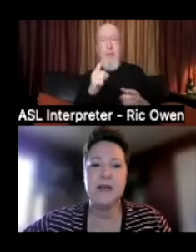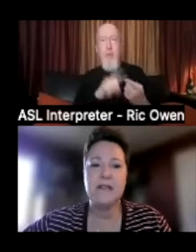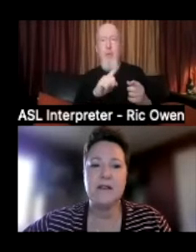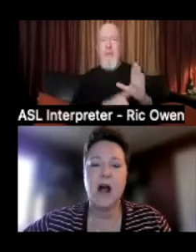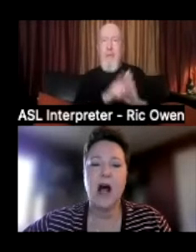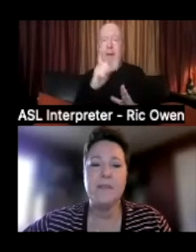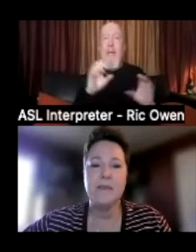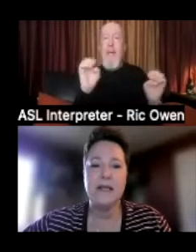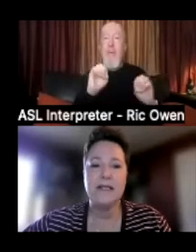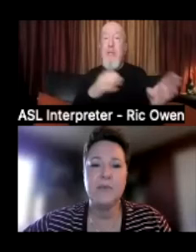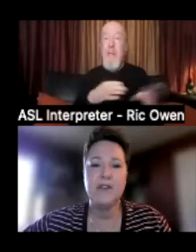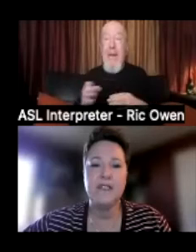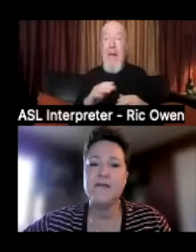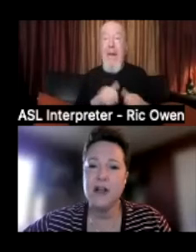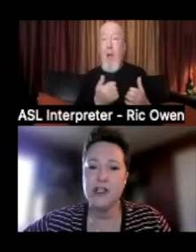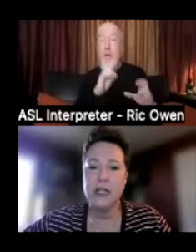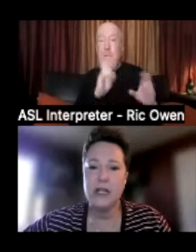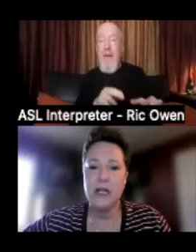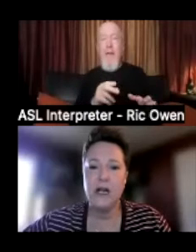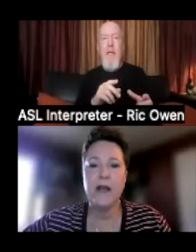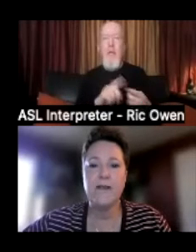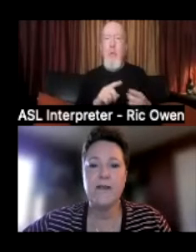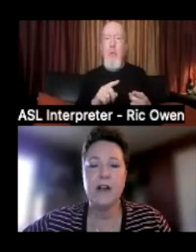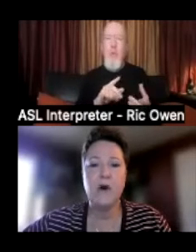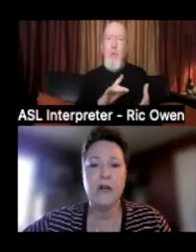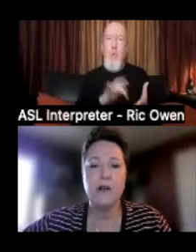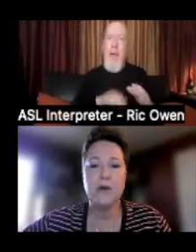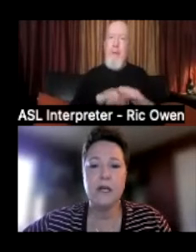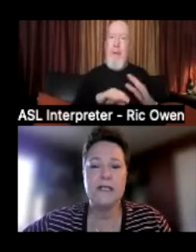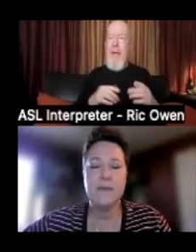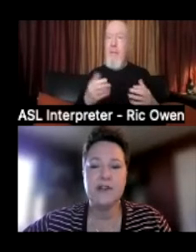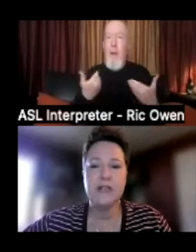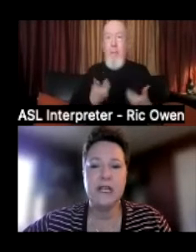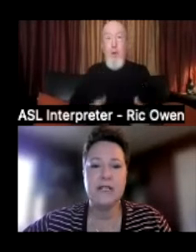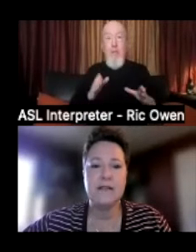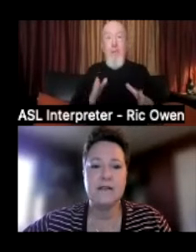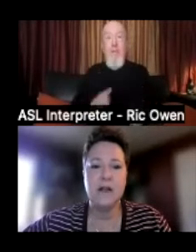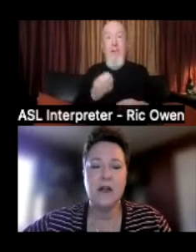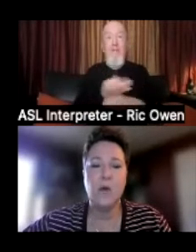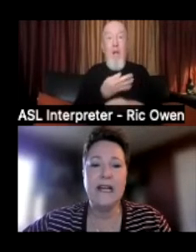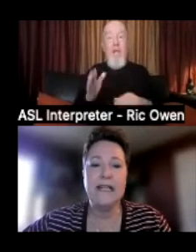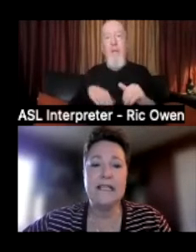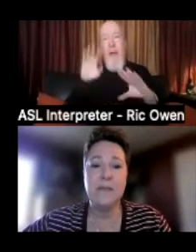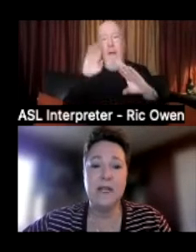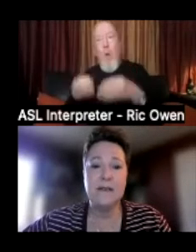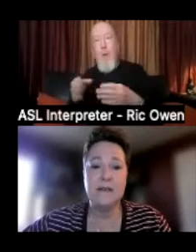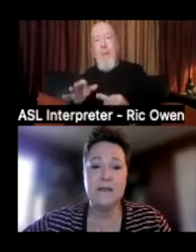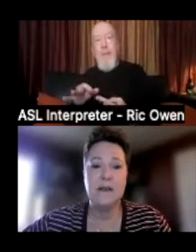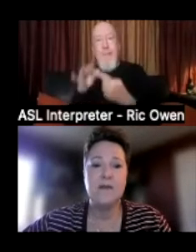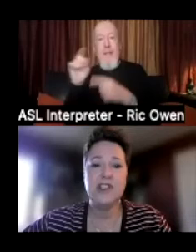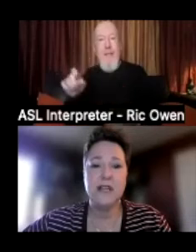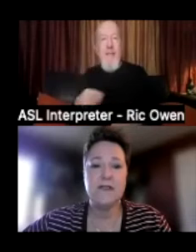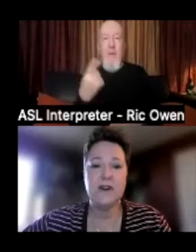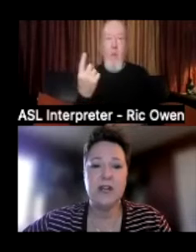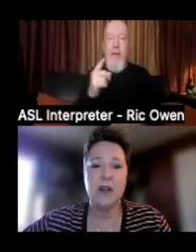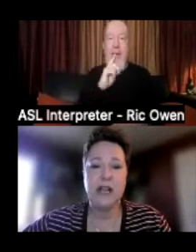responses based on optimizing a person's function rather than quote unquote special needs. One is CMIST,